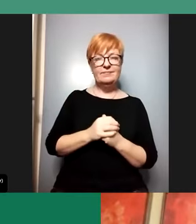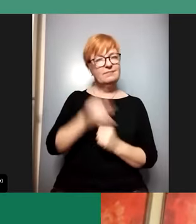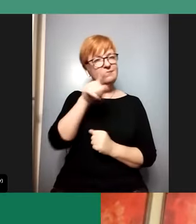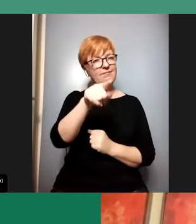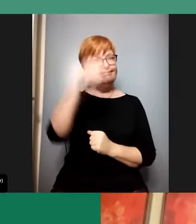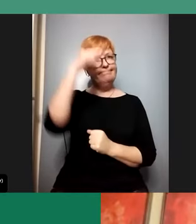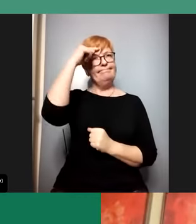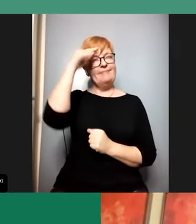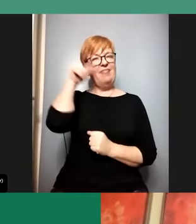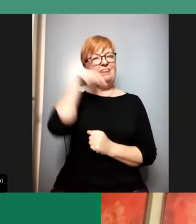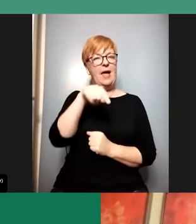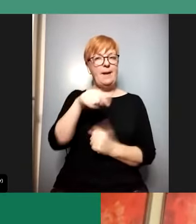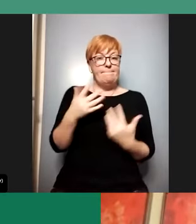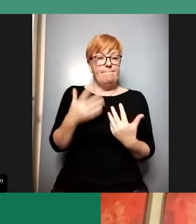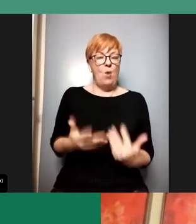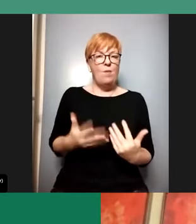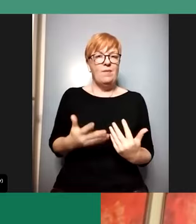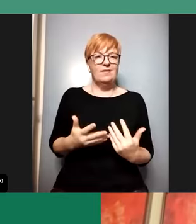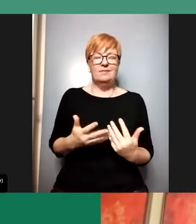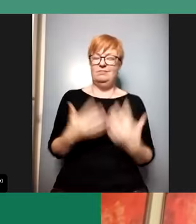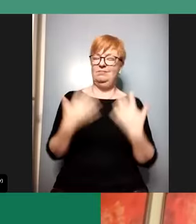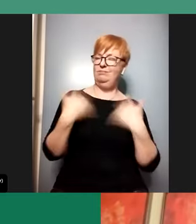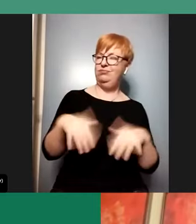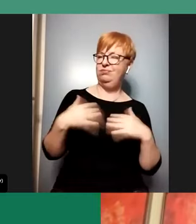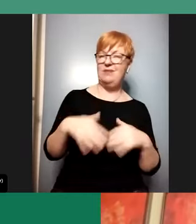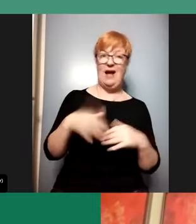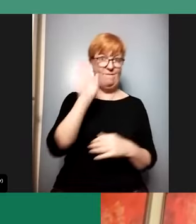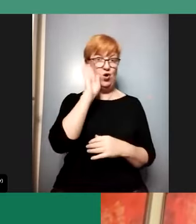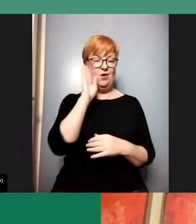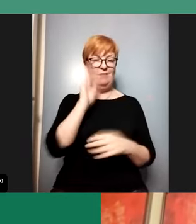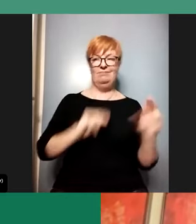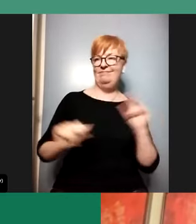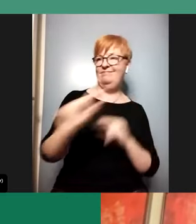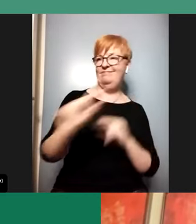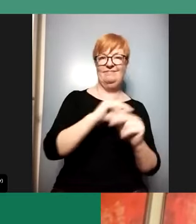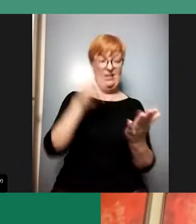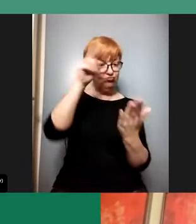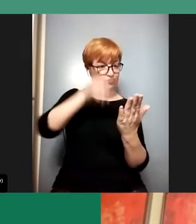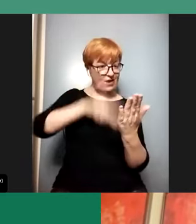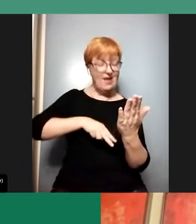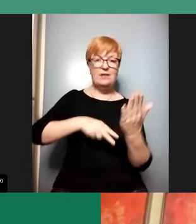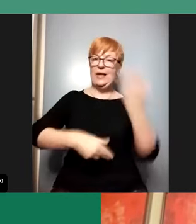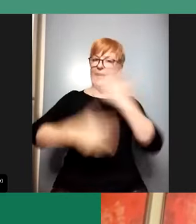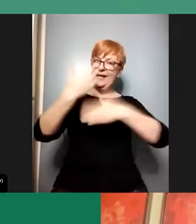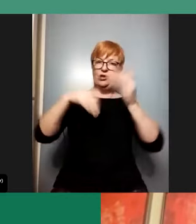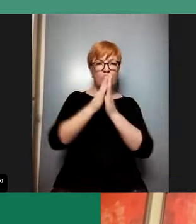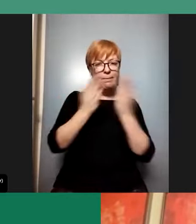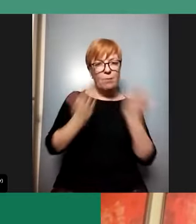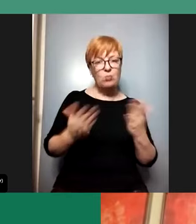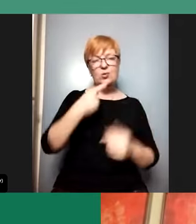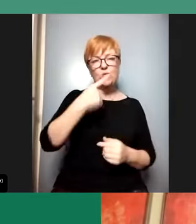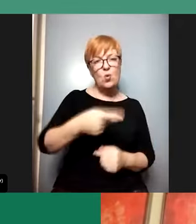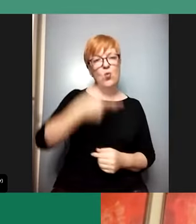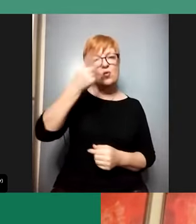so iconic? I mean, I've heard it word of mouth, I've seen it written, I've heard it in history books, you know, it's been retold and retold.